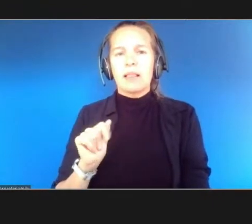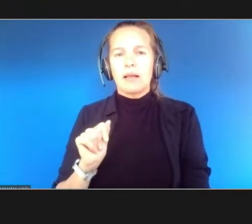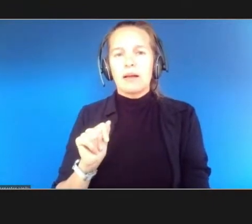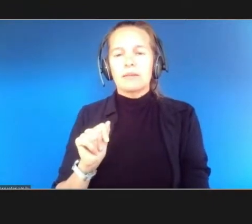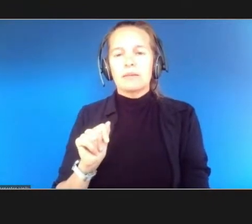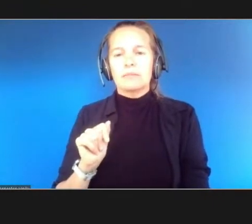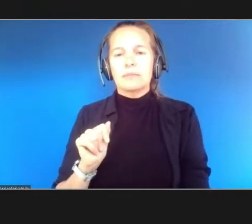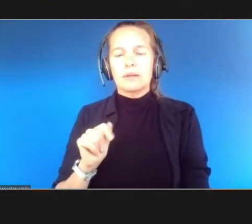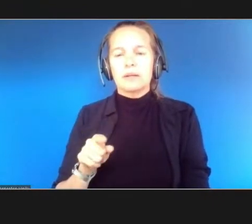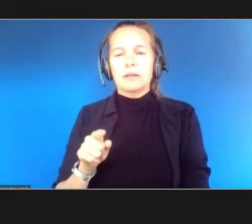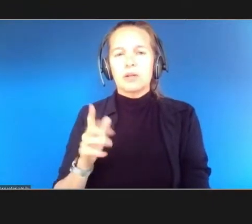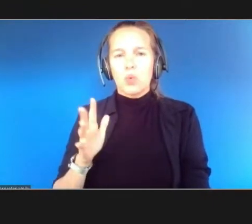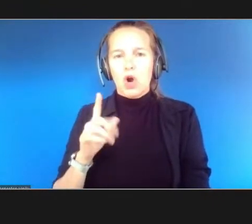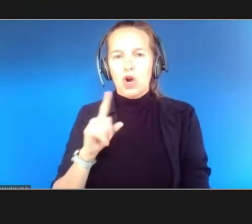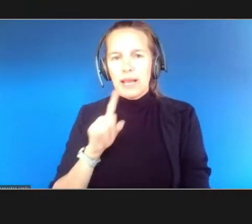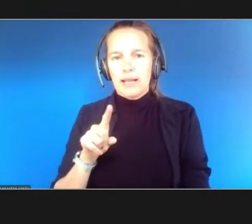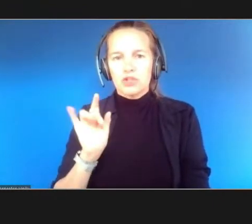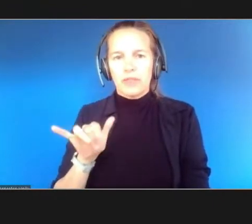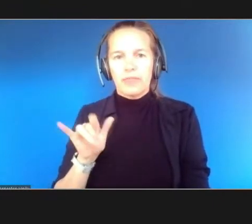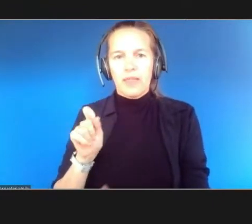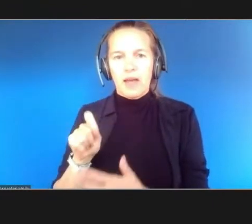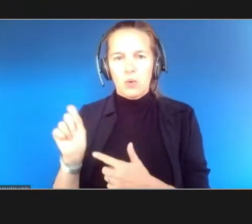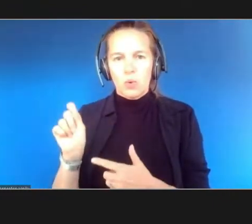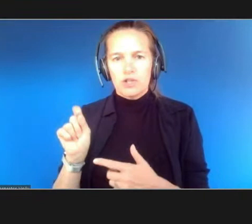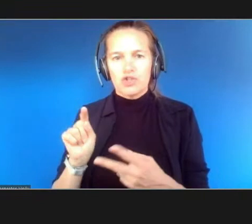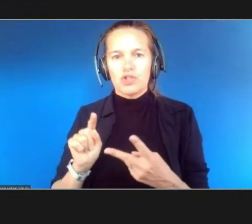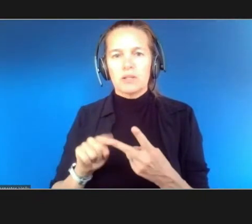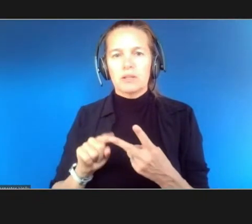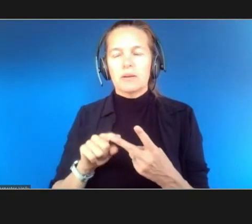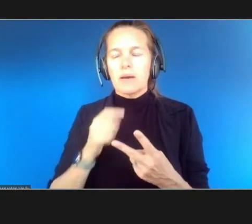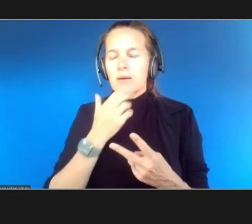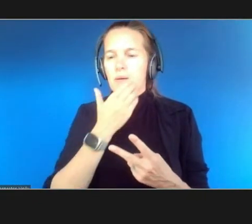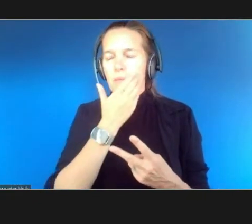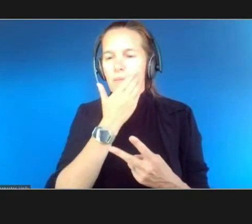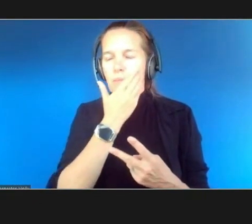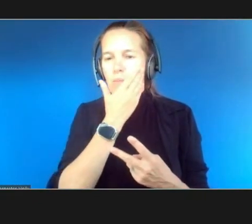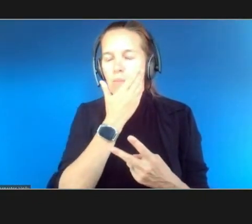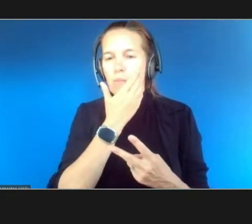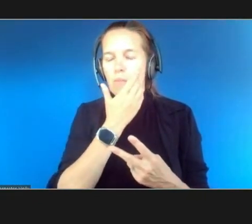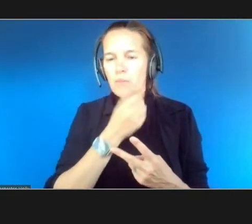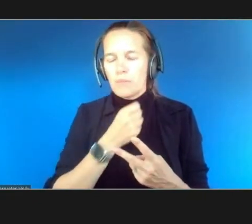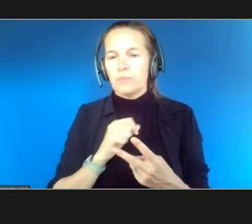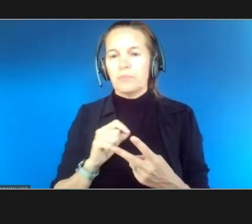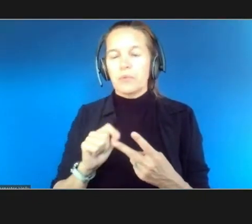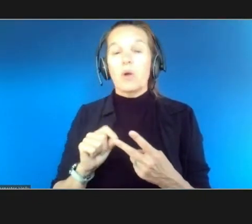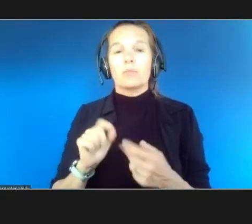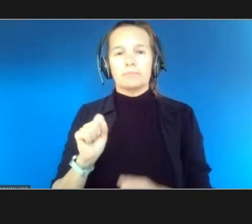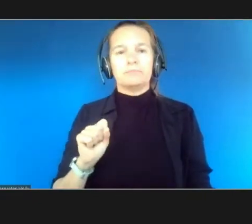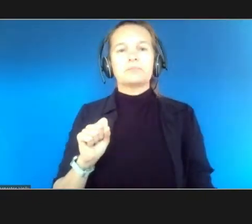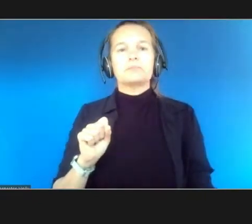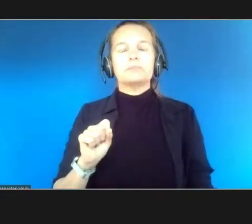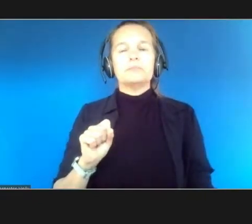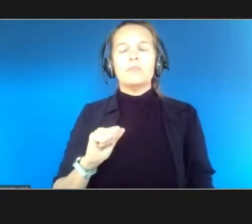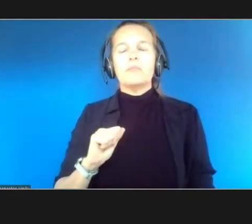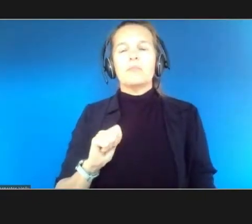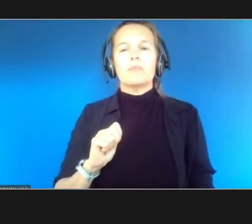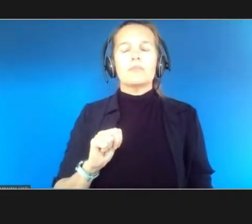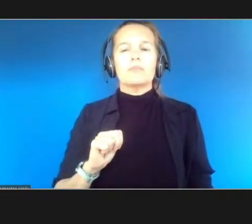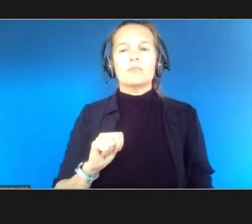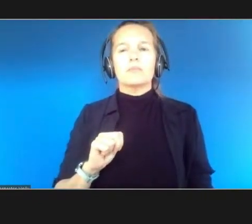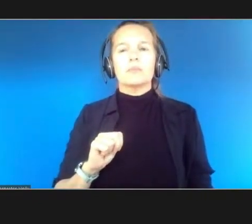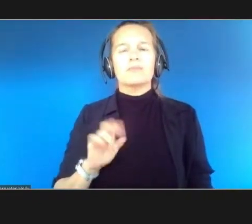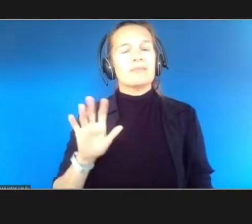You guys already answered that question. Okay, there still is a lot of confusion regarding